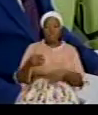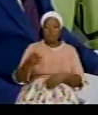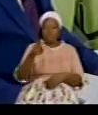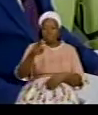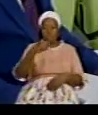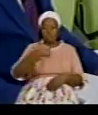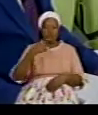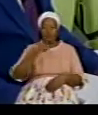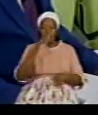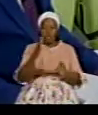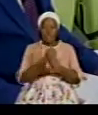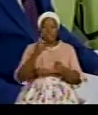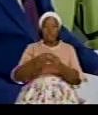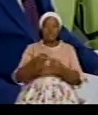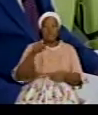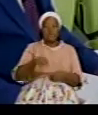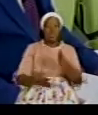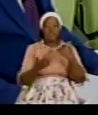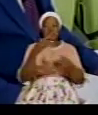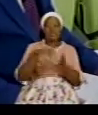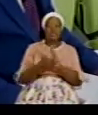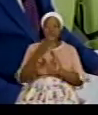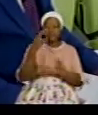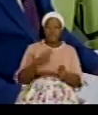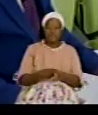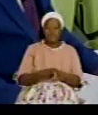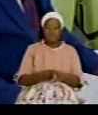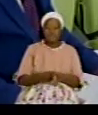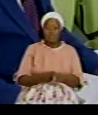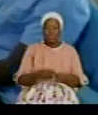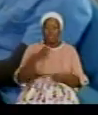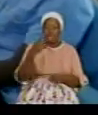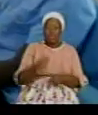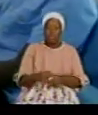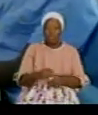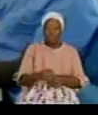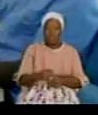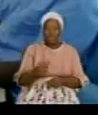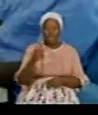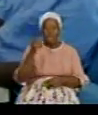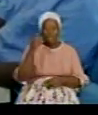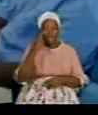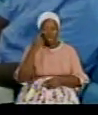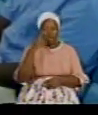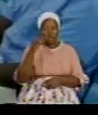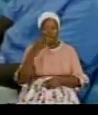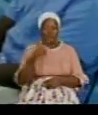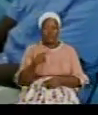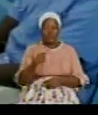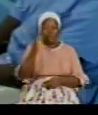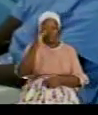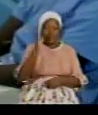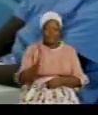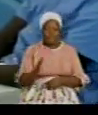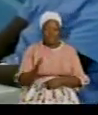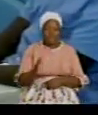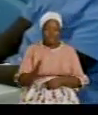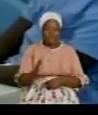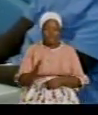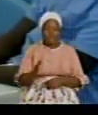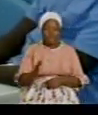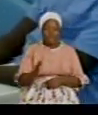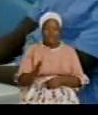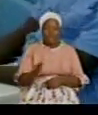hell. The eyes of the preacher will remain bright